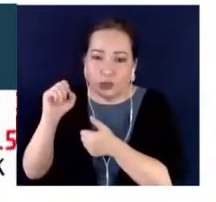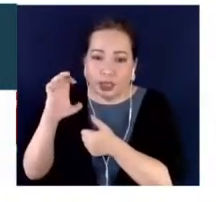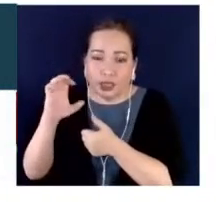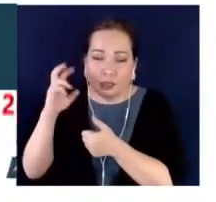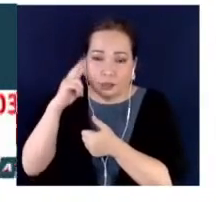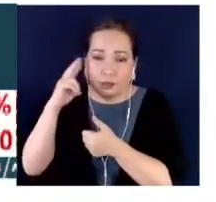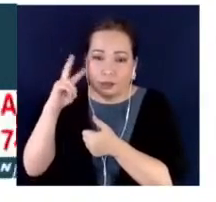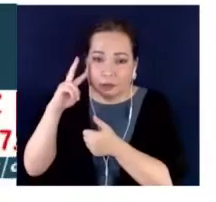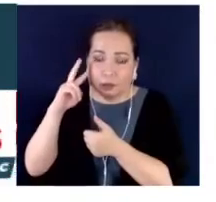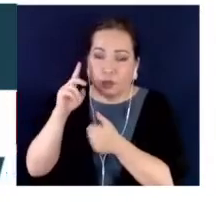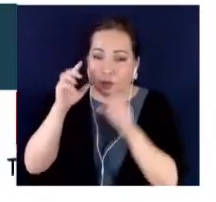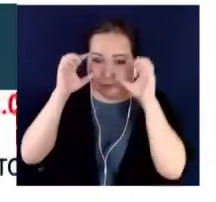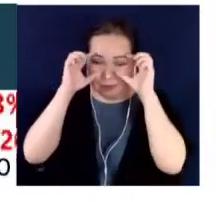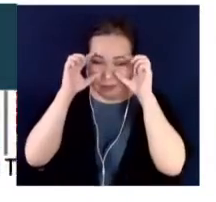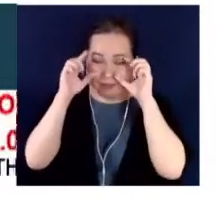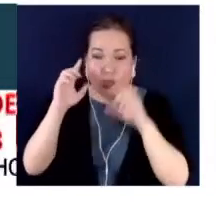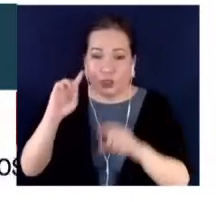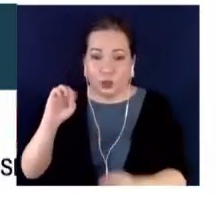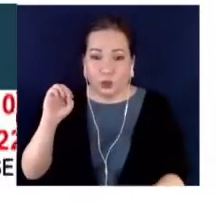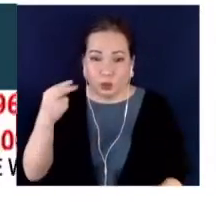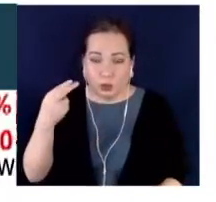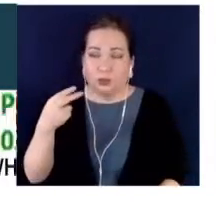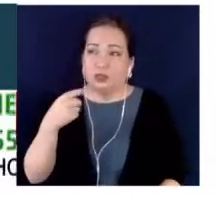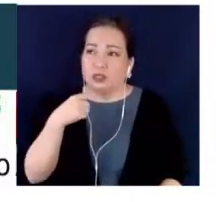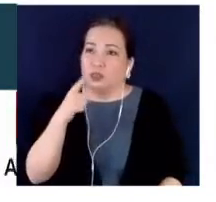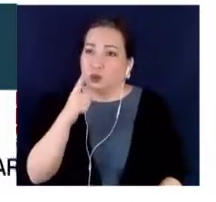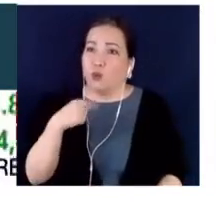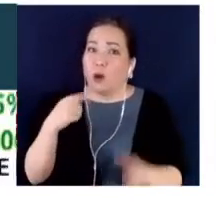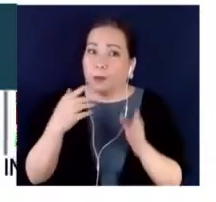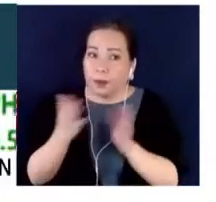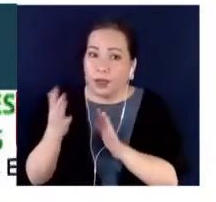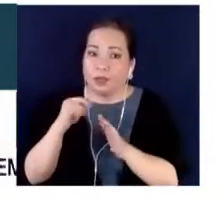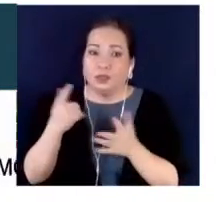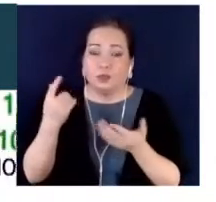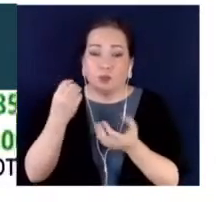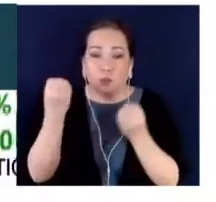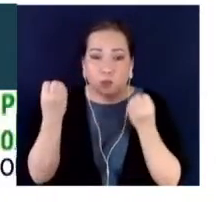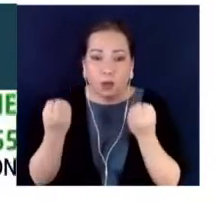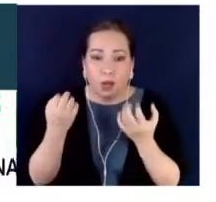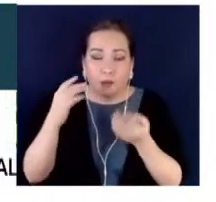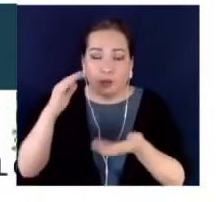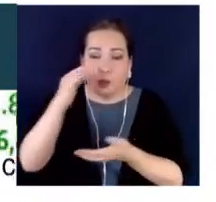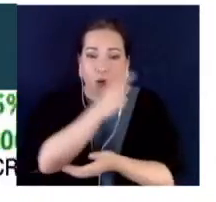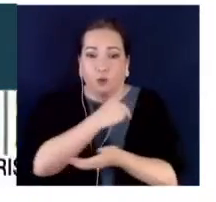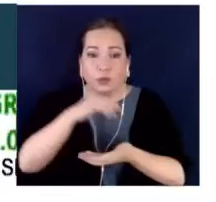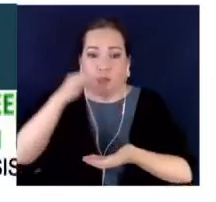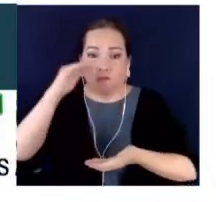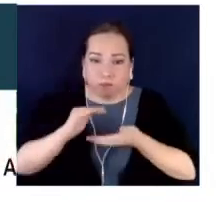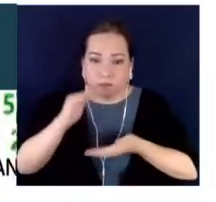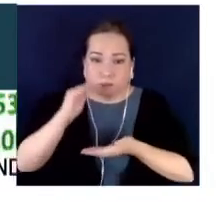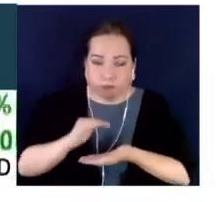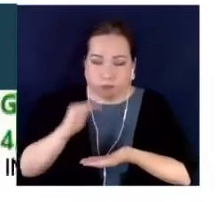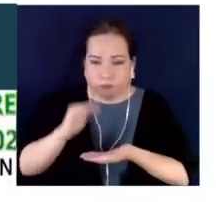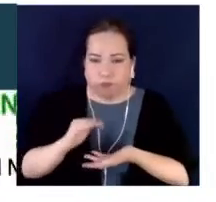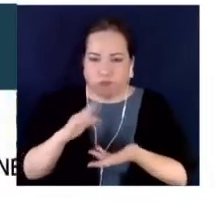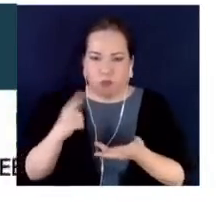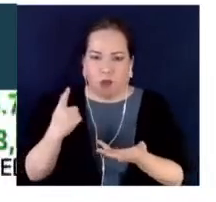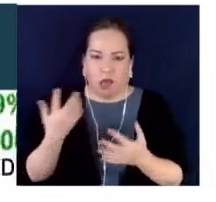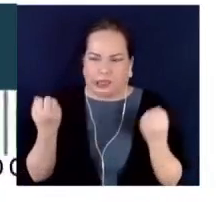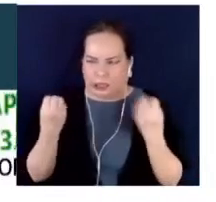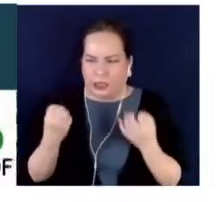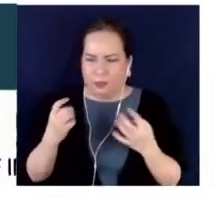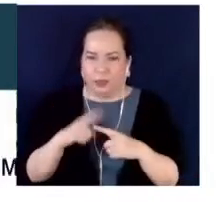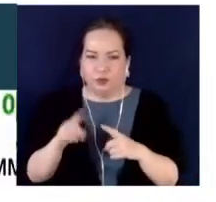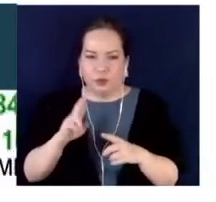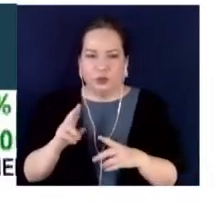really was, and still is, to decongest hospitals by making use of isolation facilities, because we